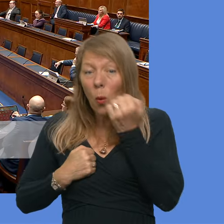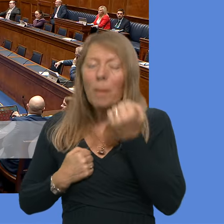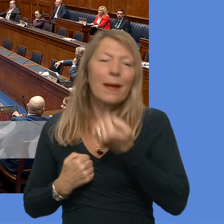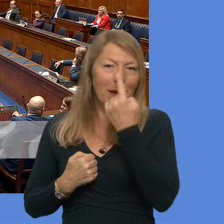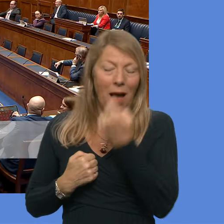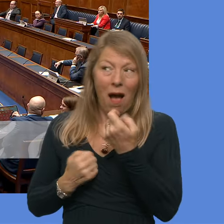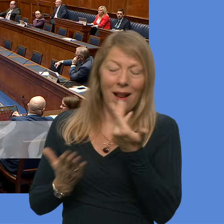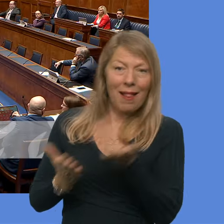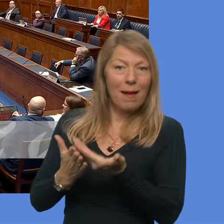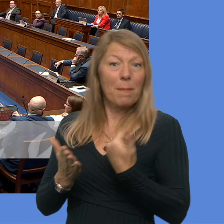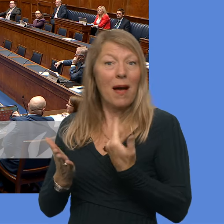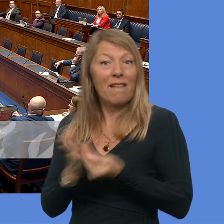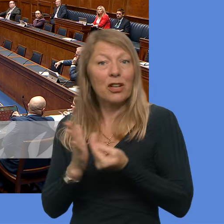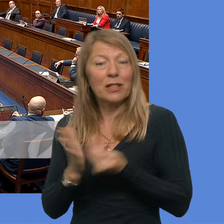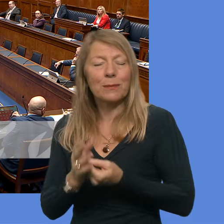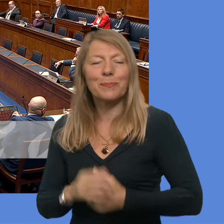Mr. McGuigan.